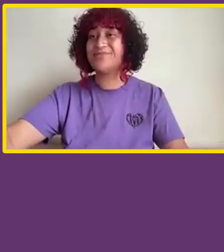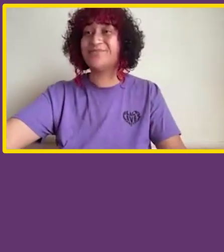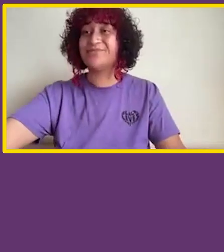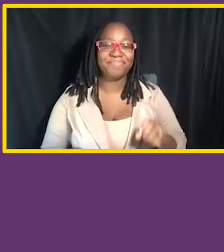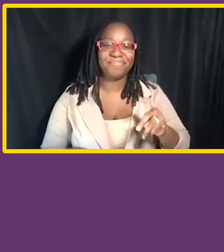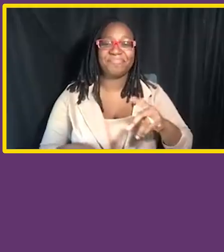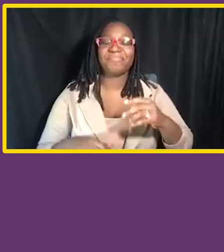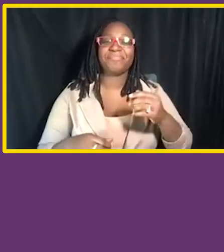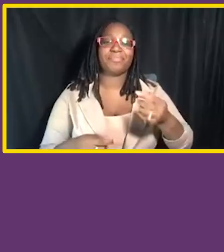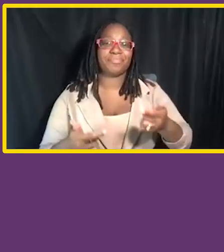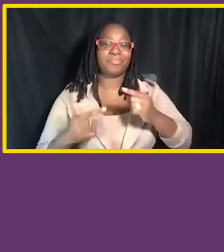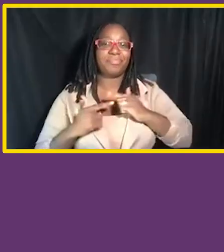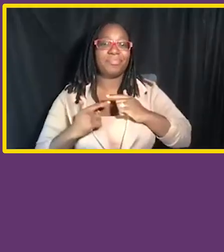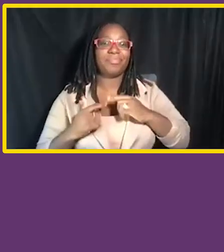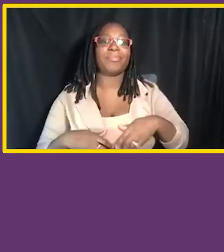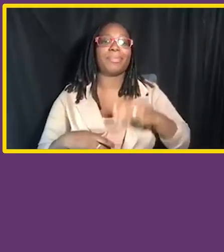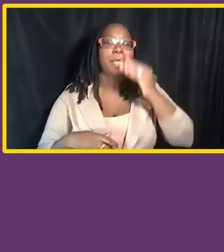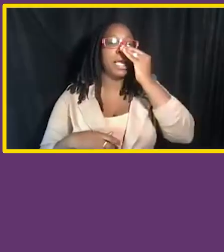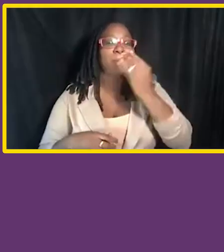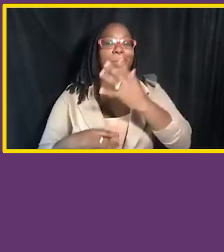are, that is such a blaring